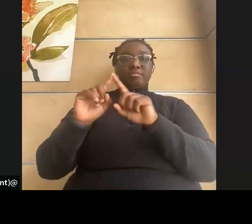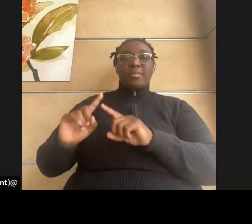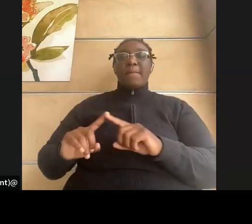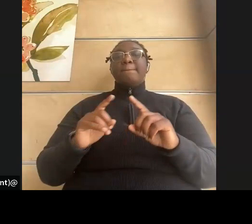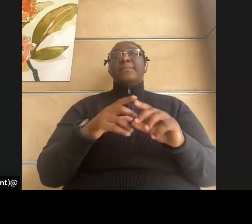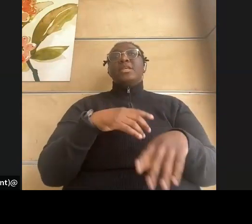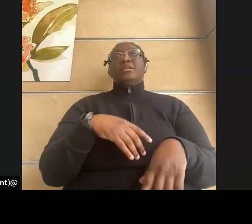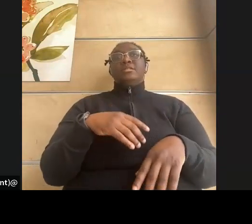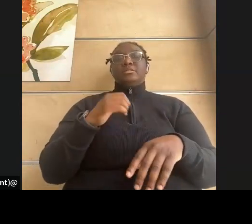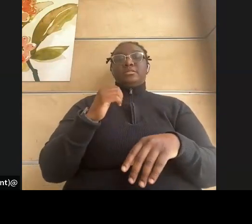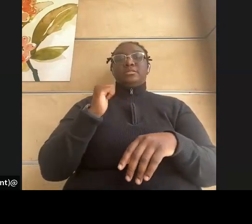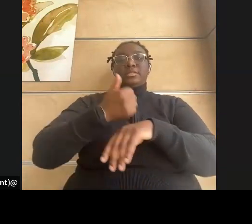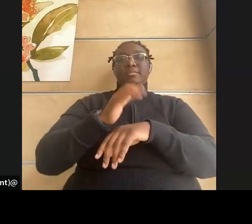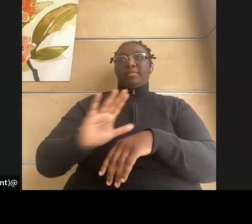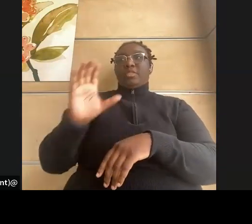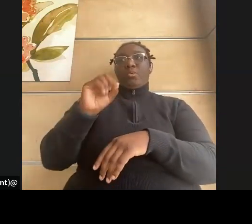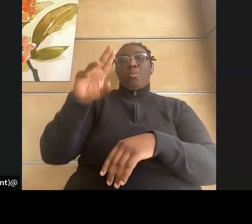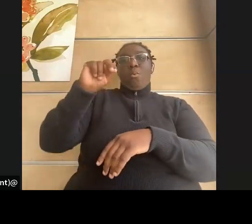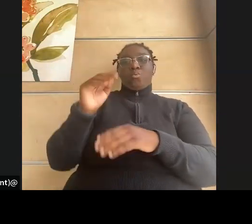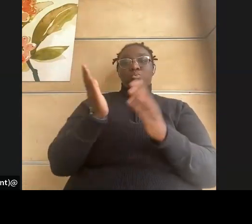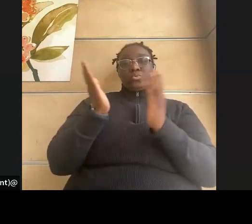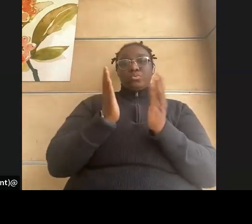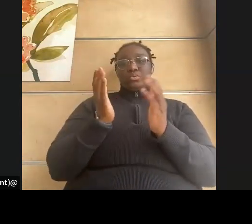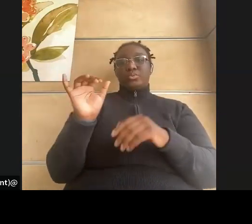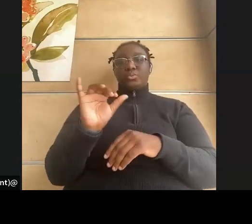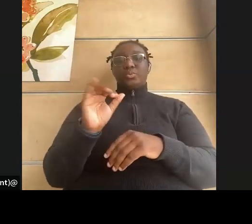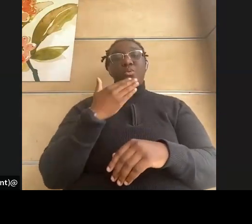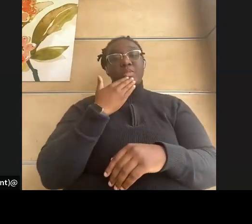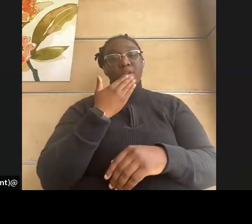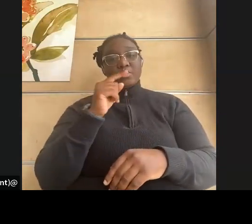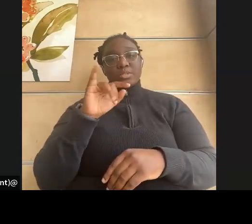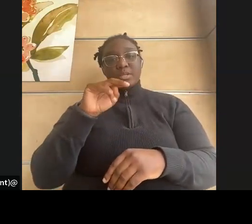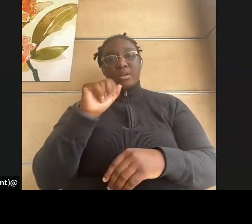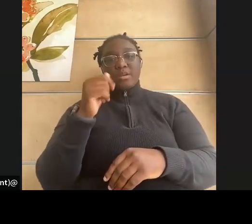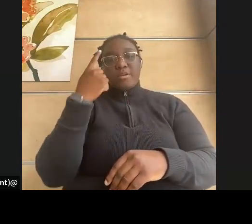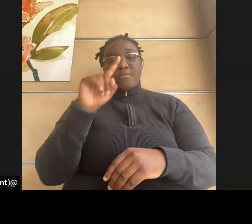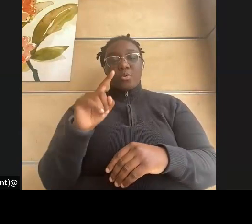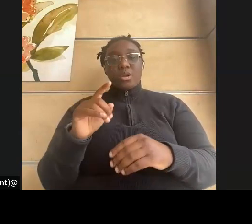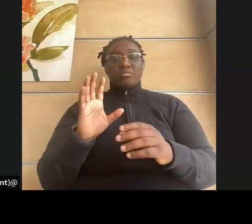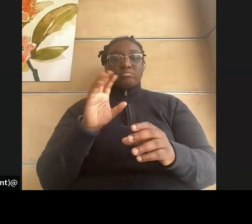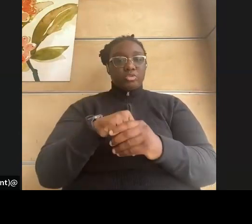to get service out there. So Tina, very much thank you for bringing the voice of the rural populations in that,